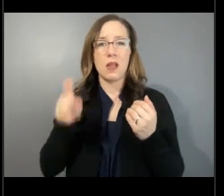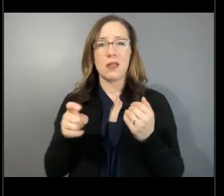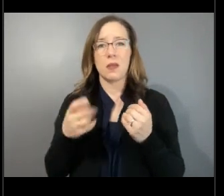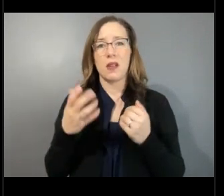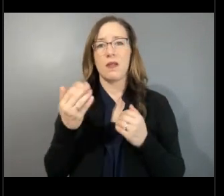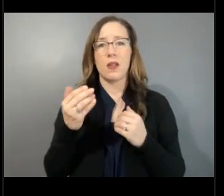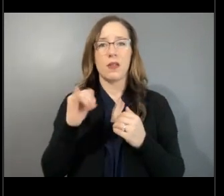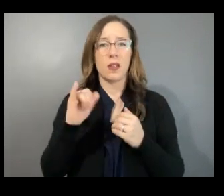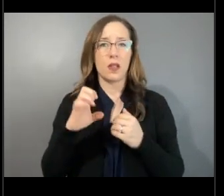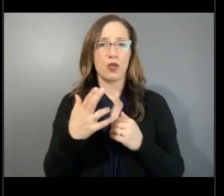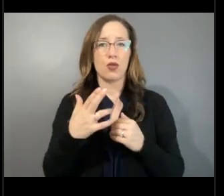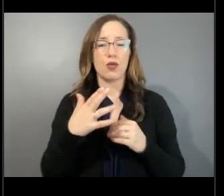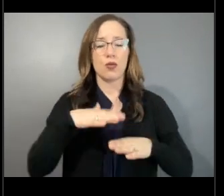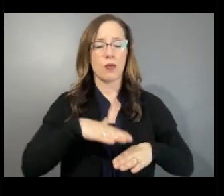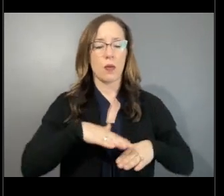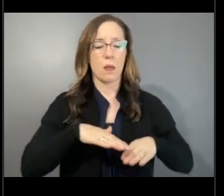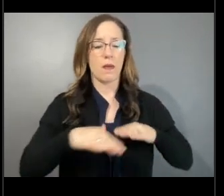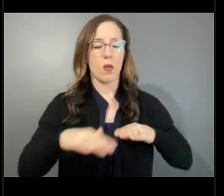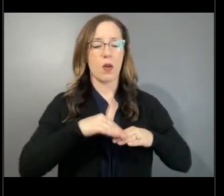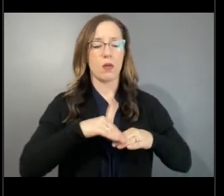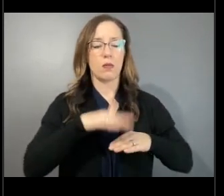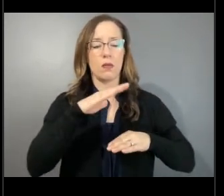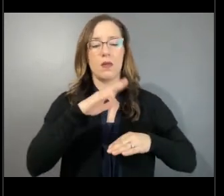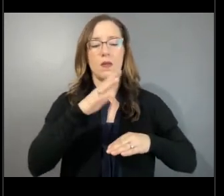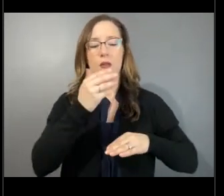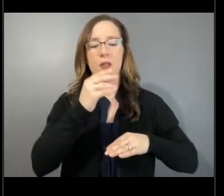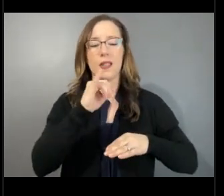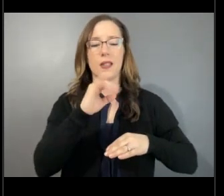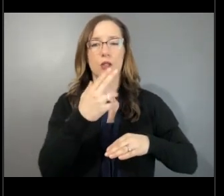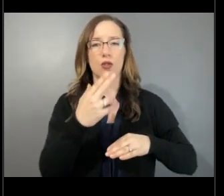be 15 inches above the floor.